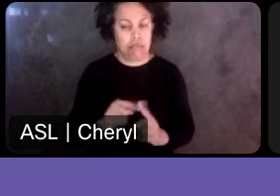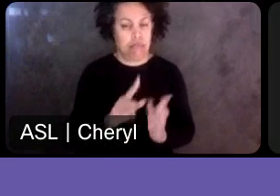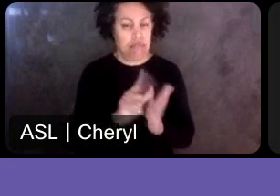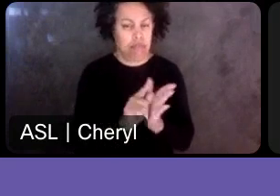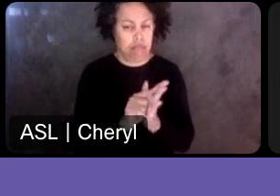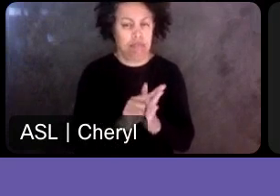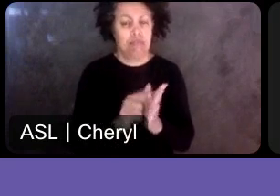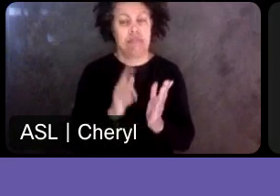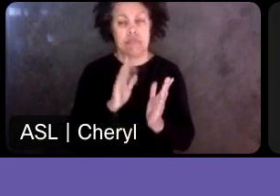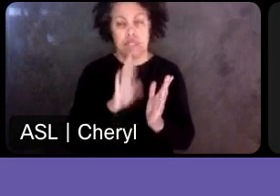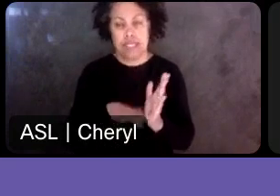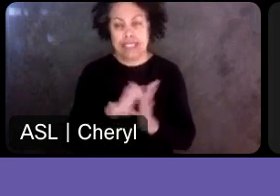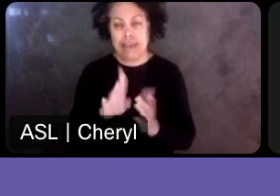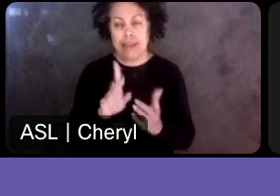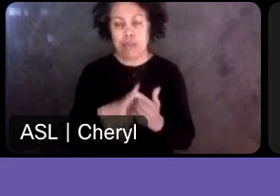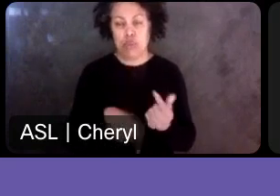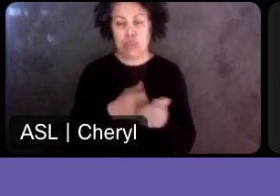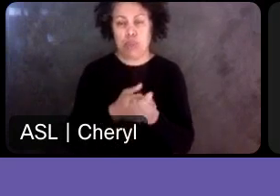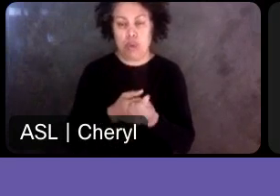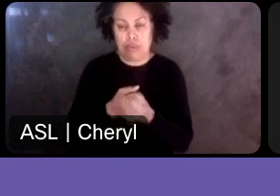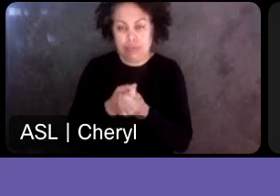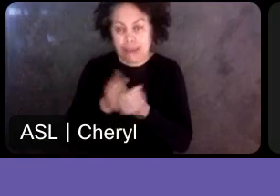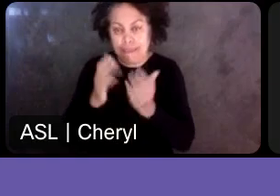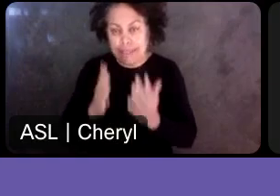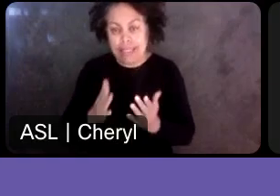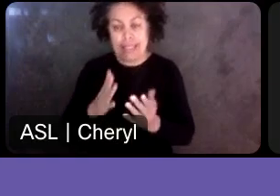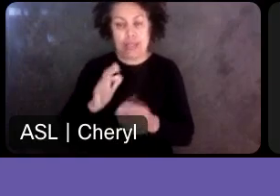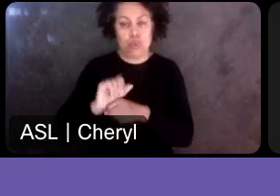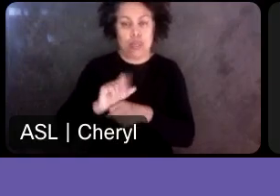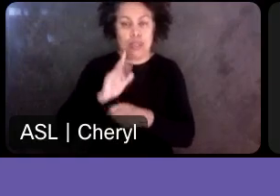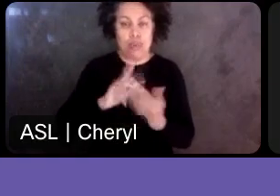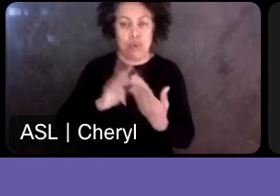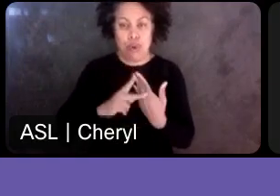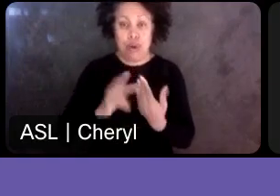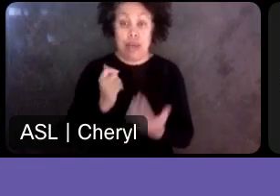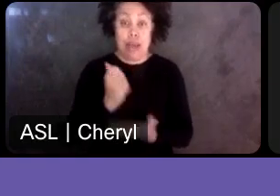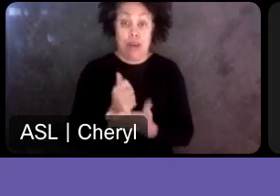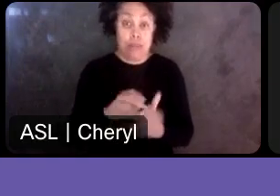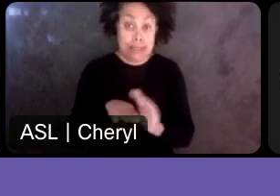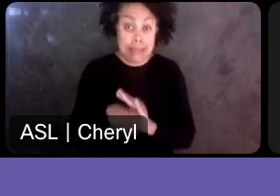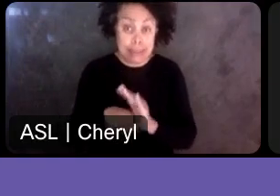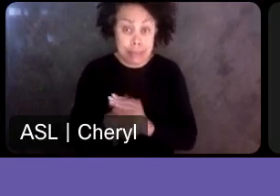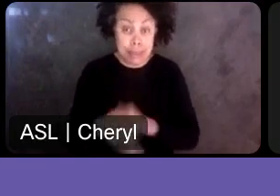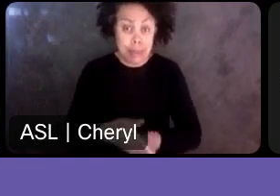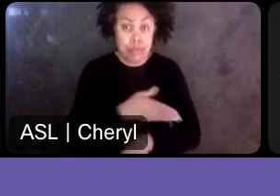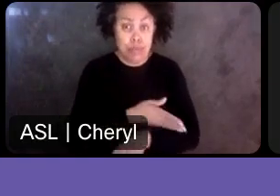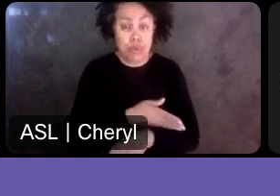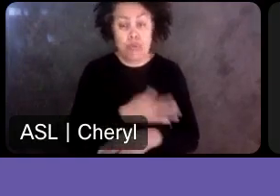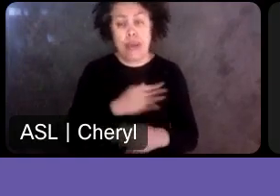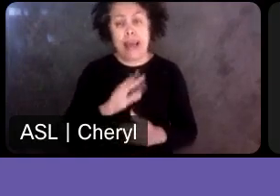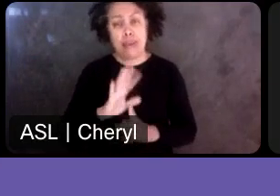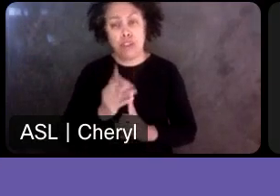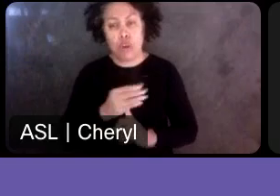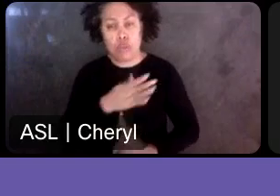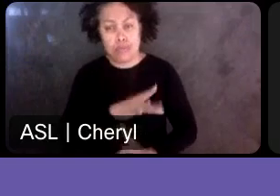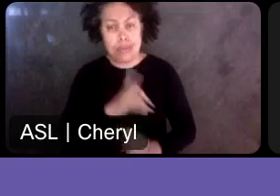was developed to support advocates and programs to improve accessibility and cultural responsiveness for